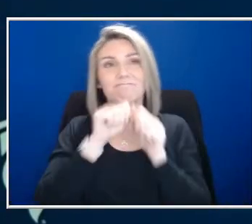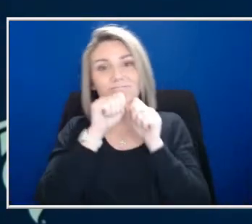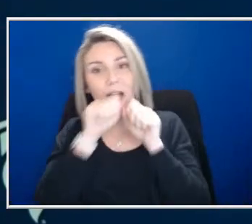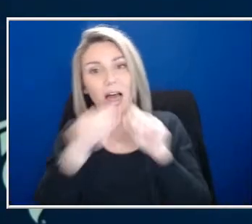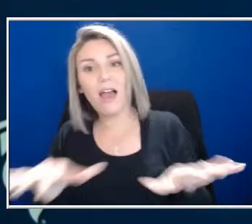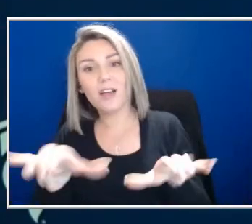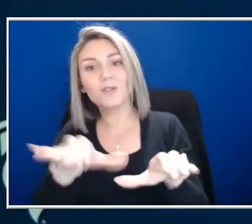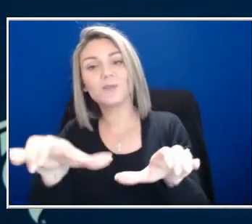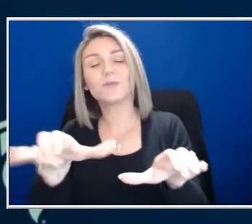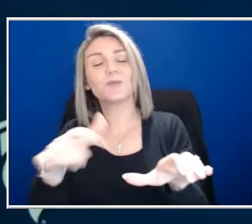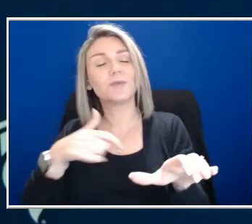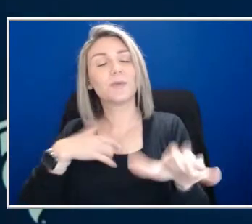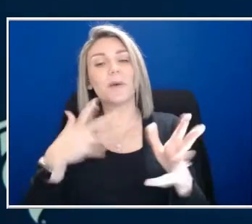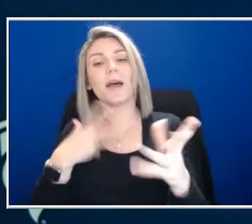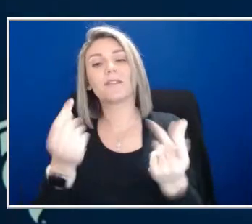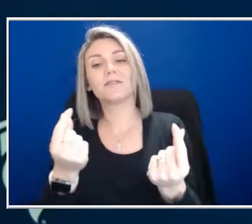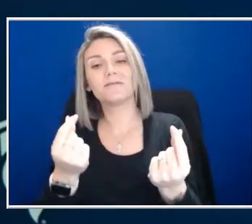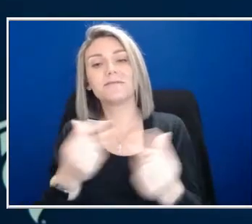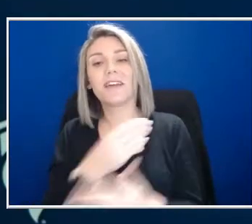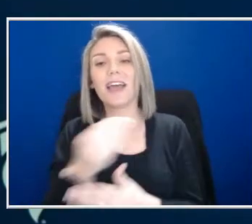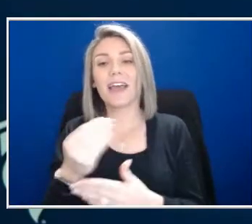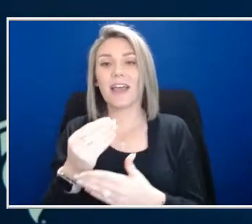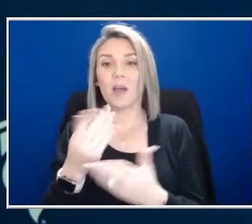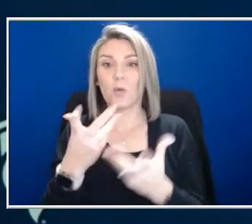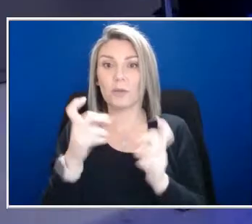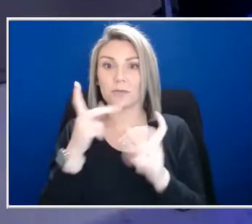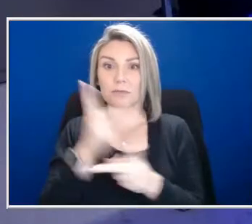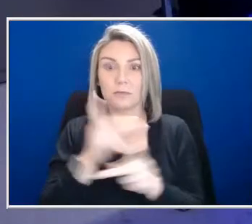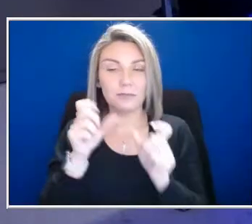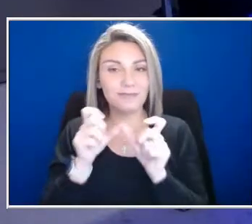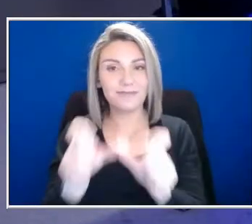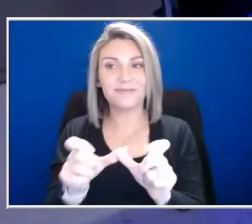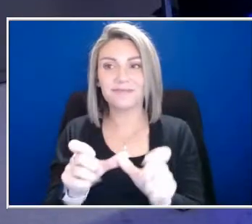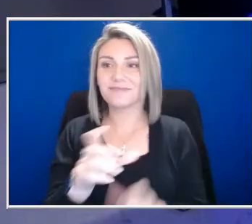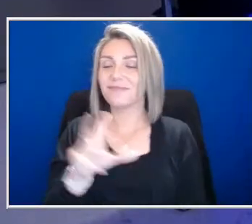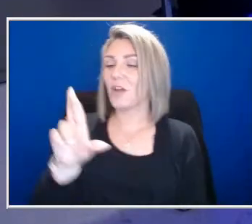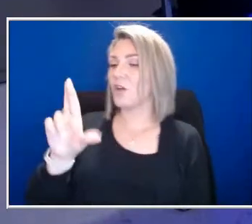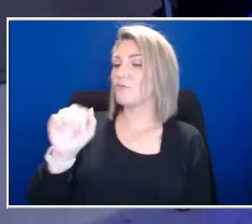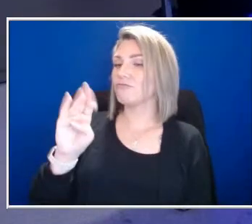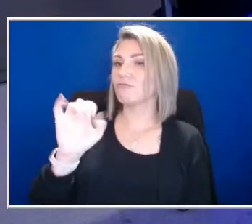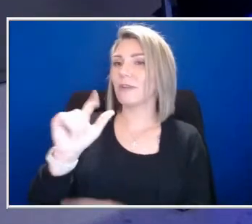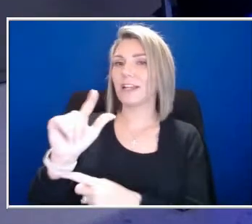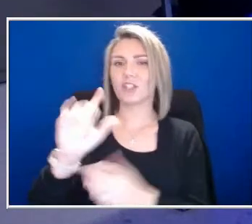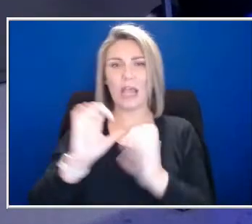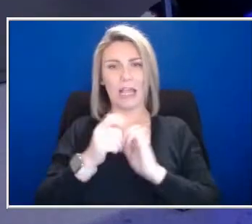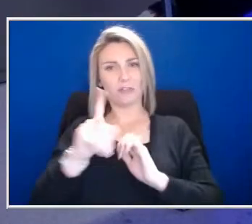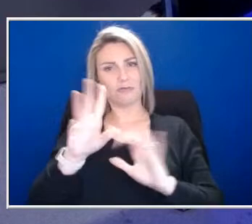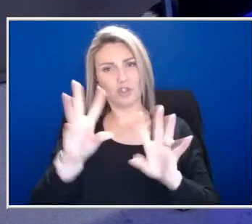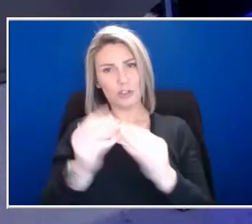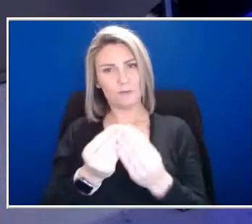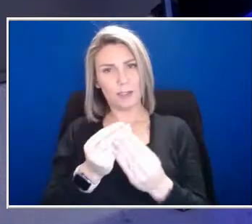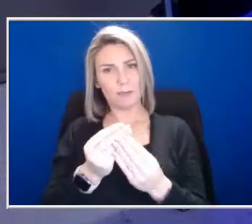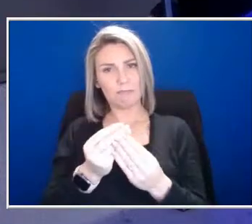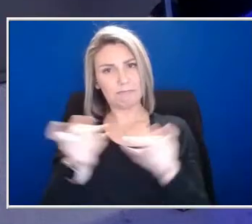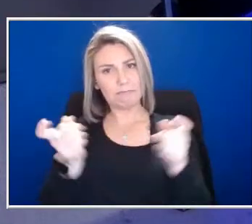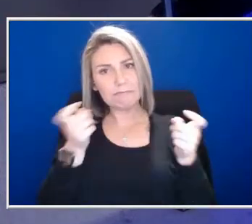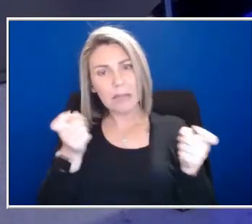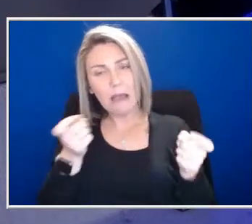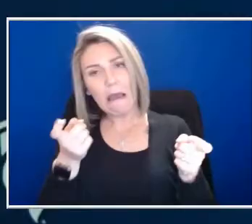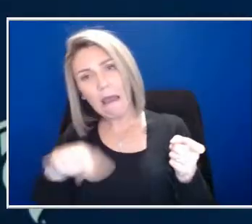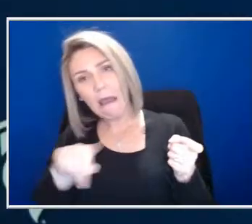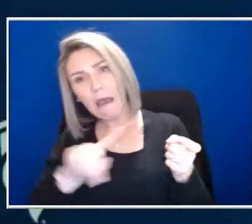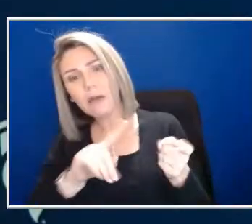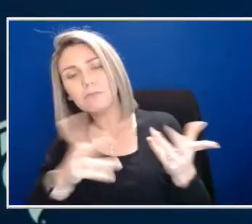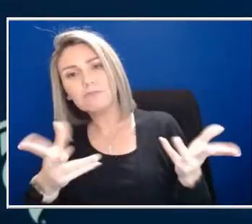done, and I want to keep doing it as long as I can. And Rachel wants to know, just how's your family doing? How are they holding up? Well, it